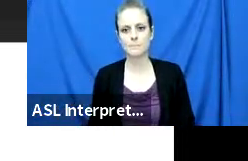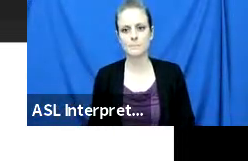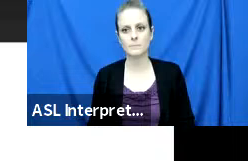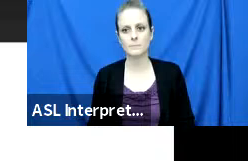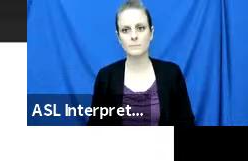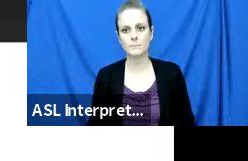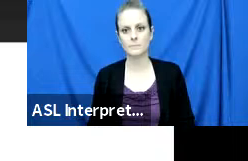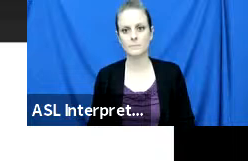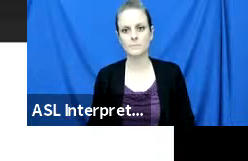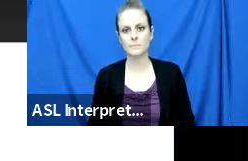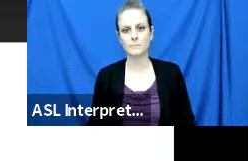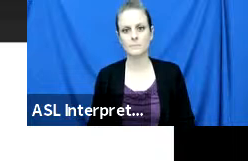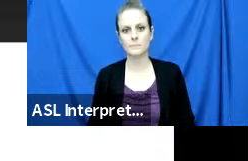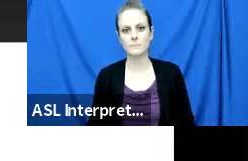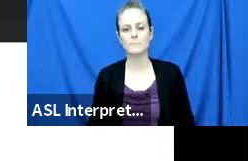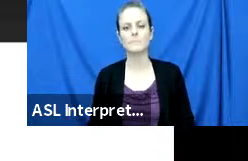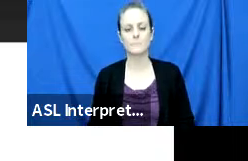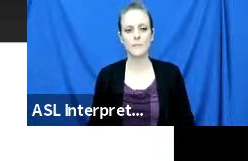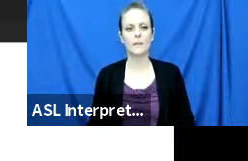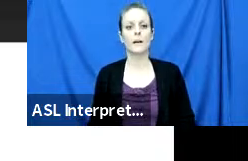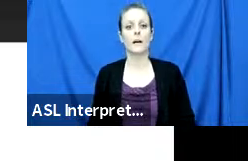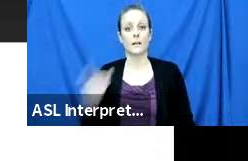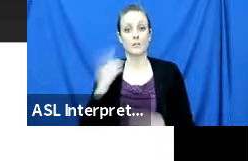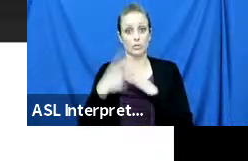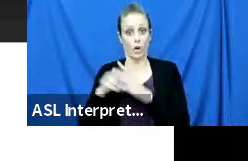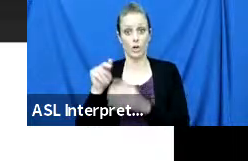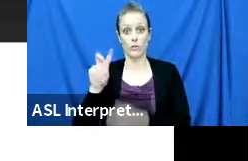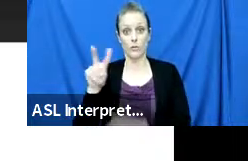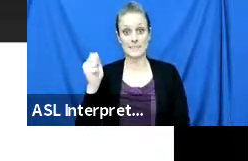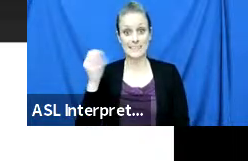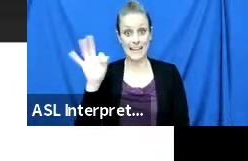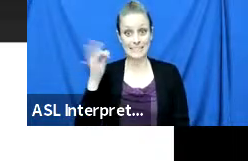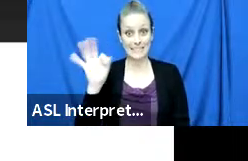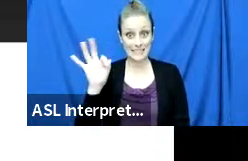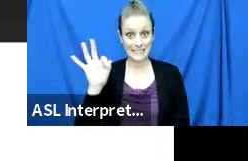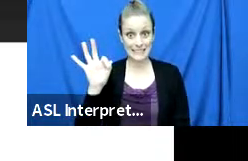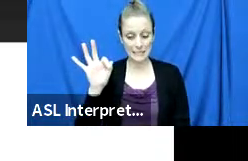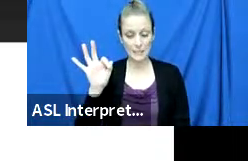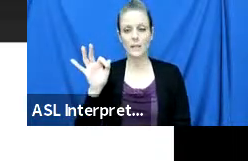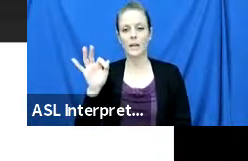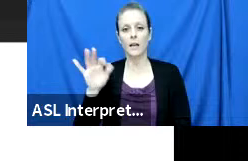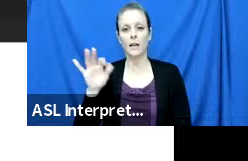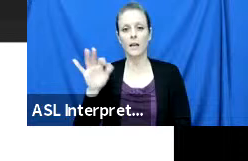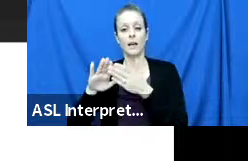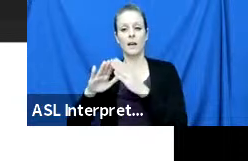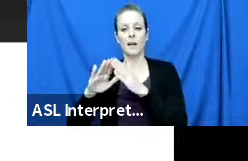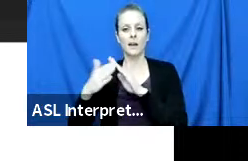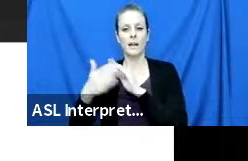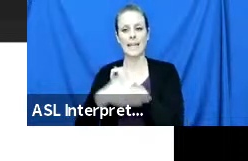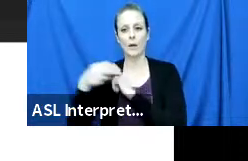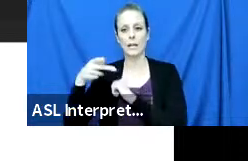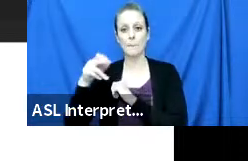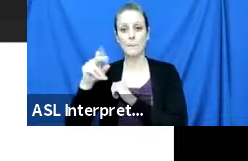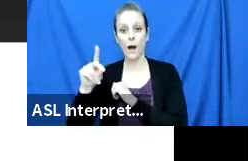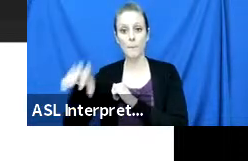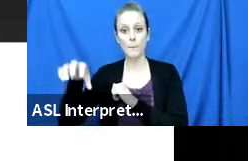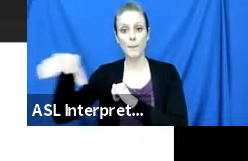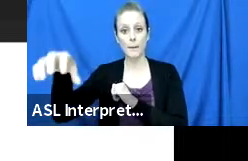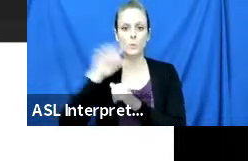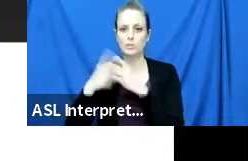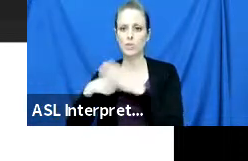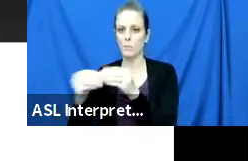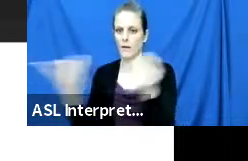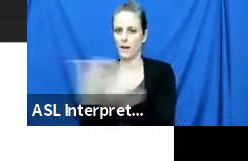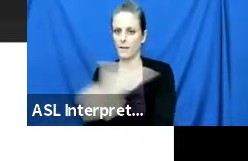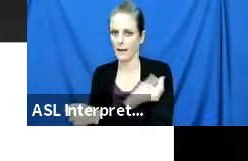I mentioned, we'll be providing vaccine starting on November 19th at our county pods. And we are also